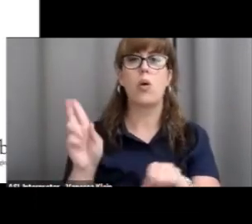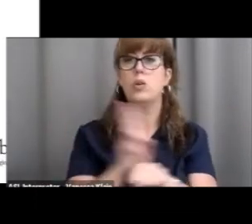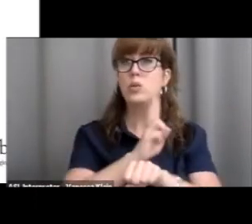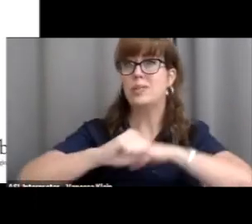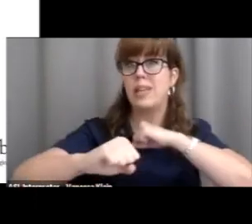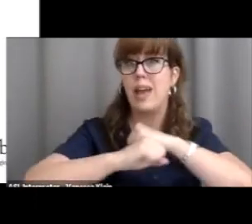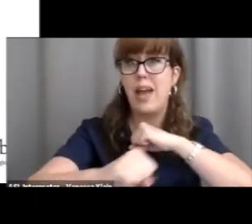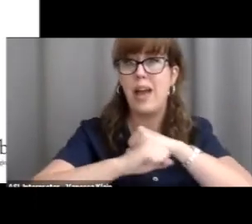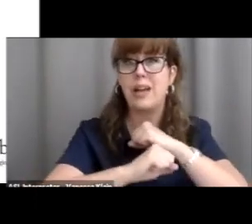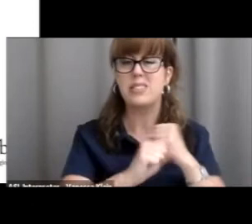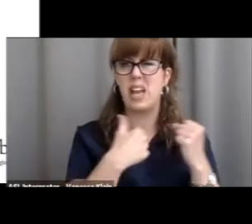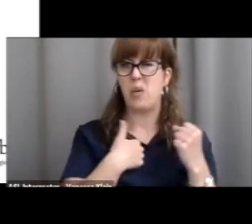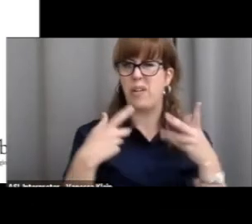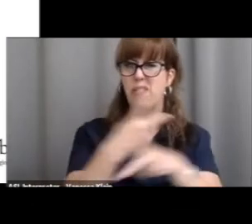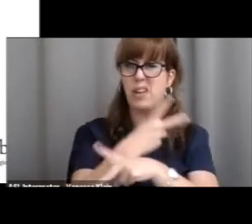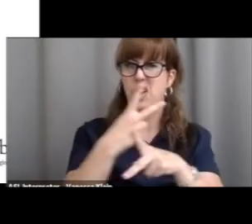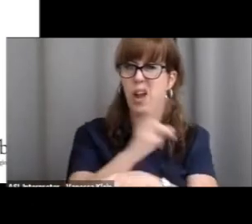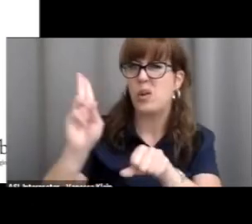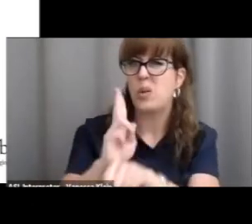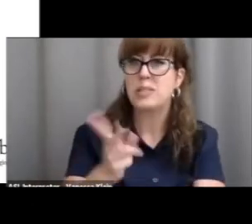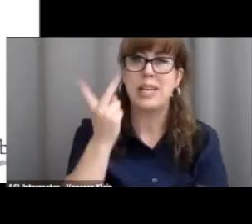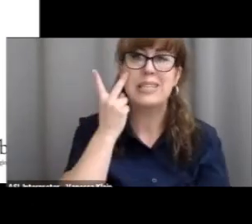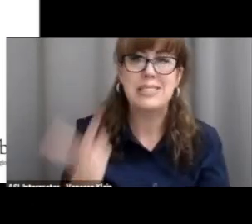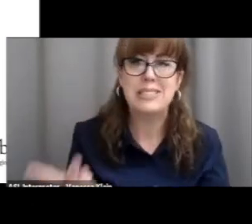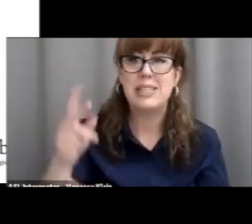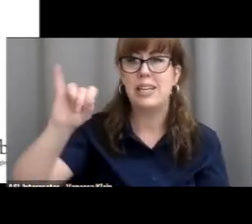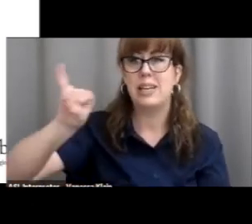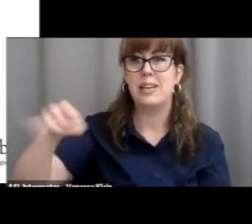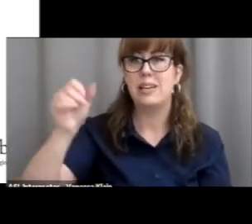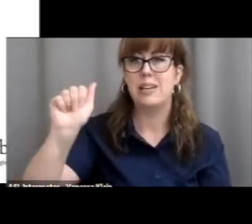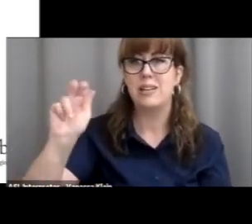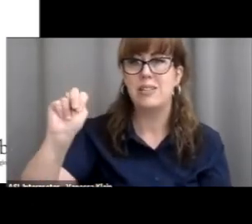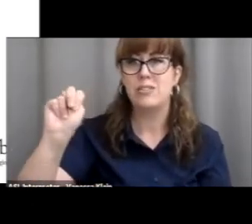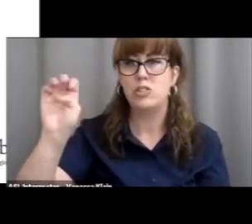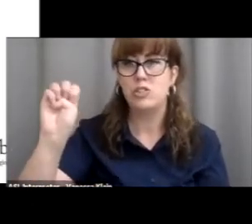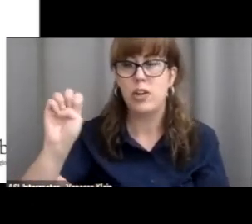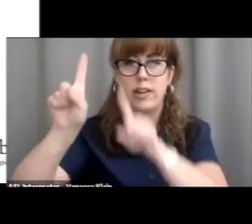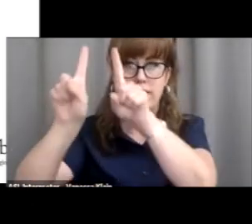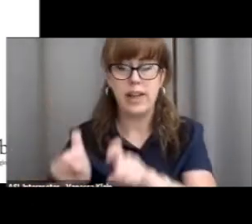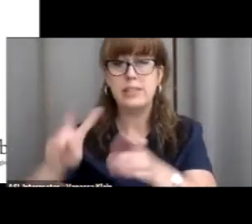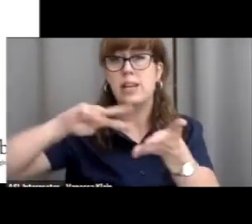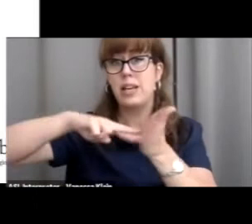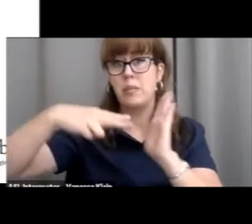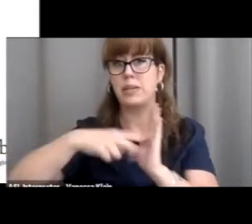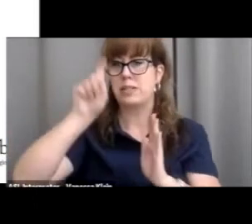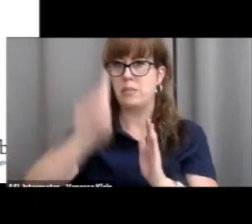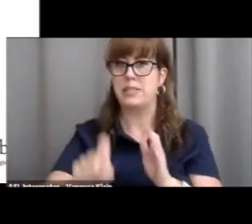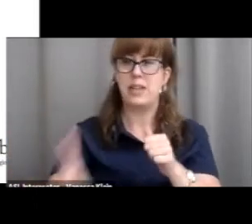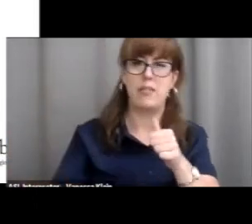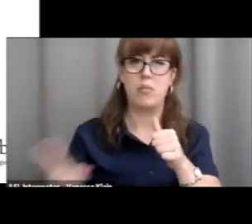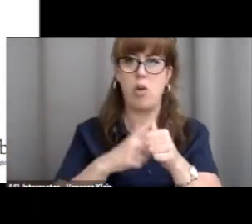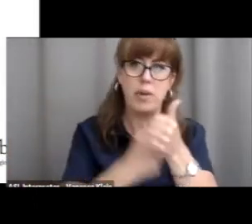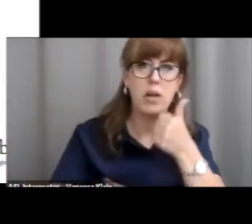So we also put the ads to the C-Jane test, and the C-Jane test must have at least